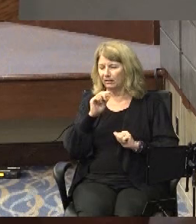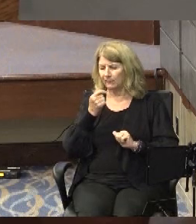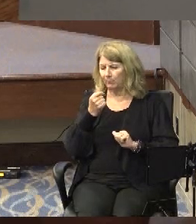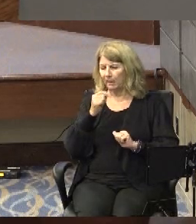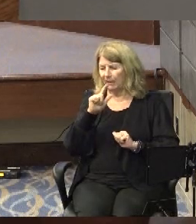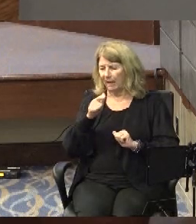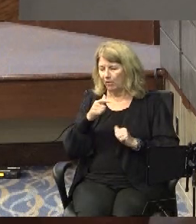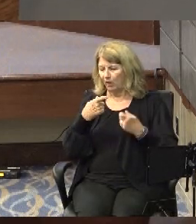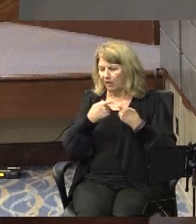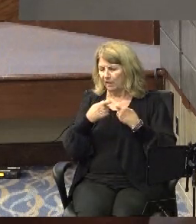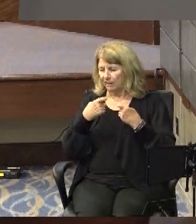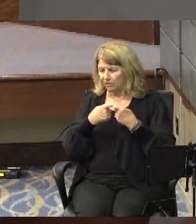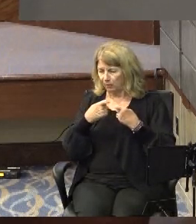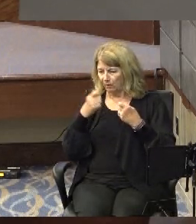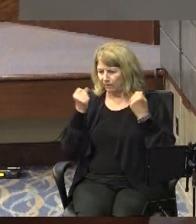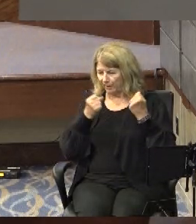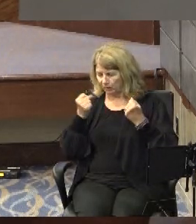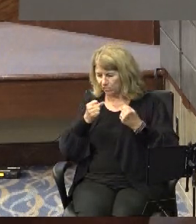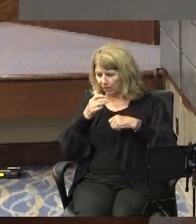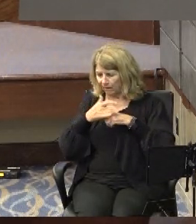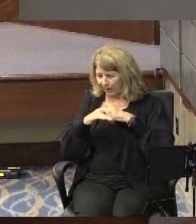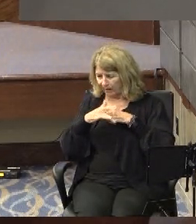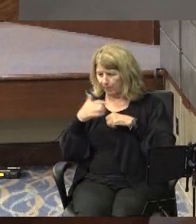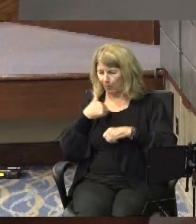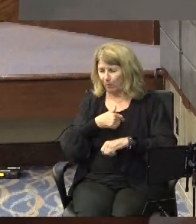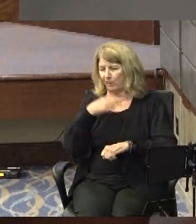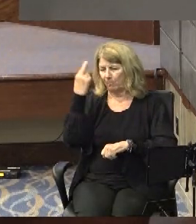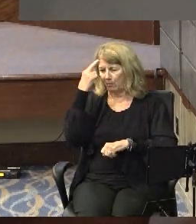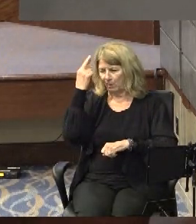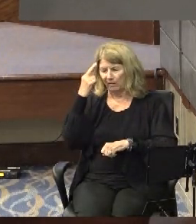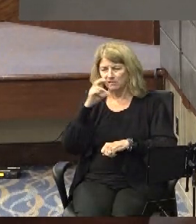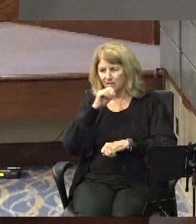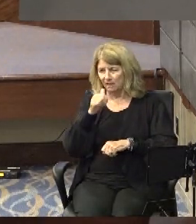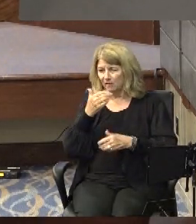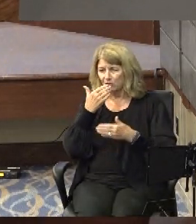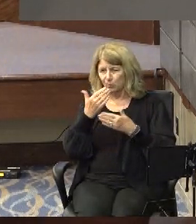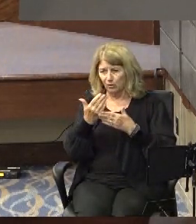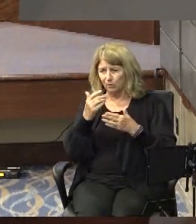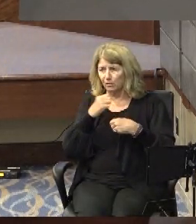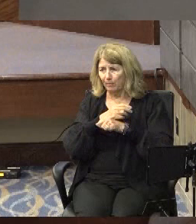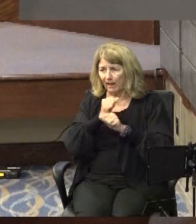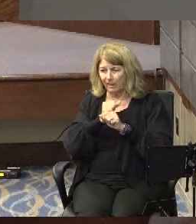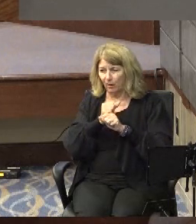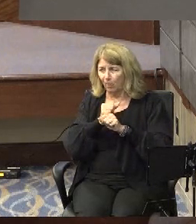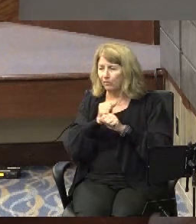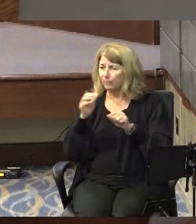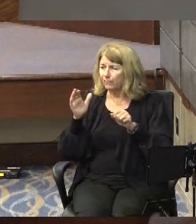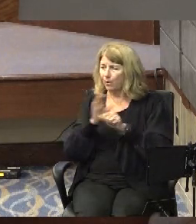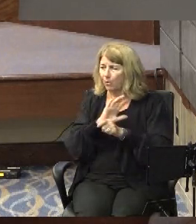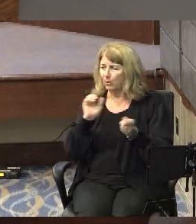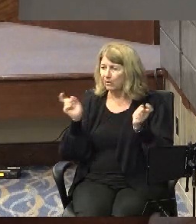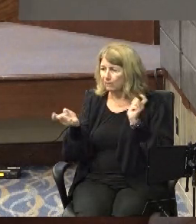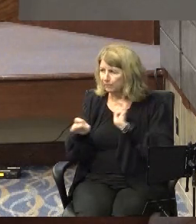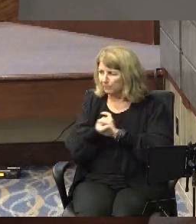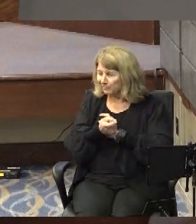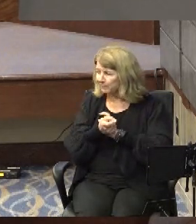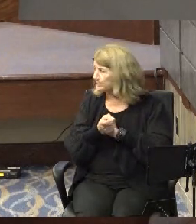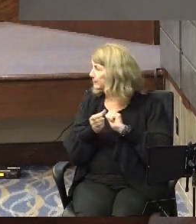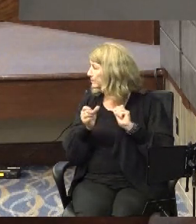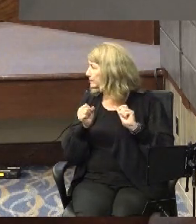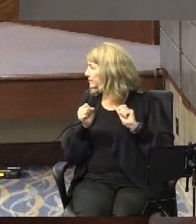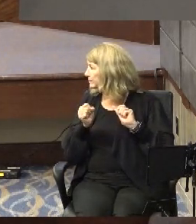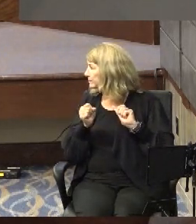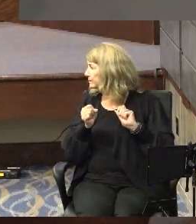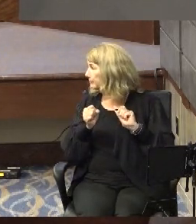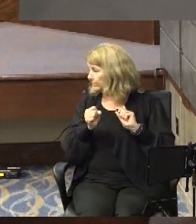vehicle transit vans are available. We realize it's not feasible to make a wholesale conversion of the entire city fleet to EVs overnight,